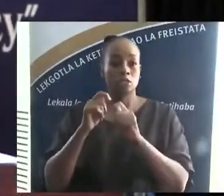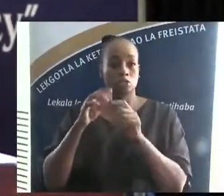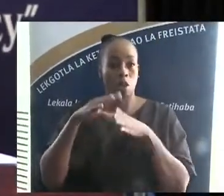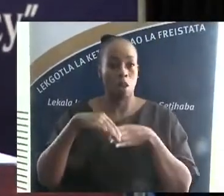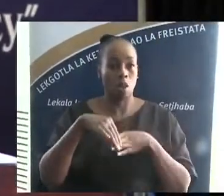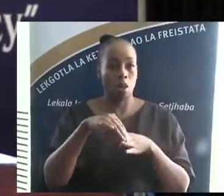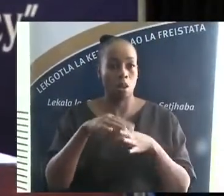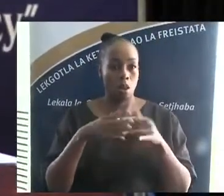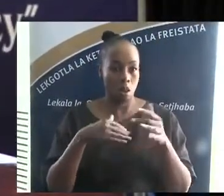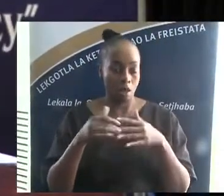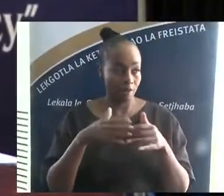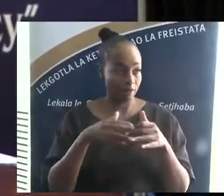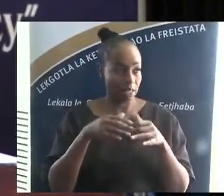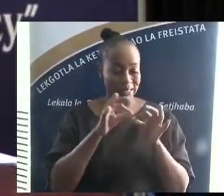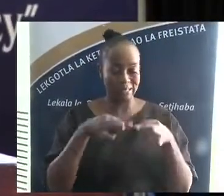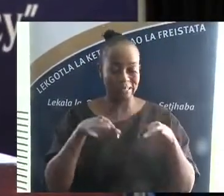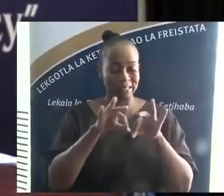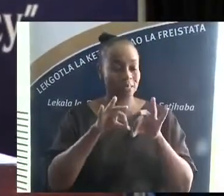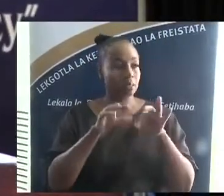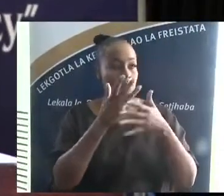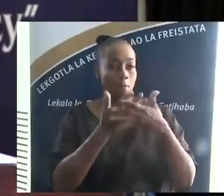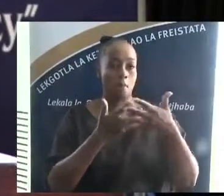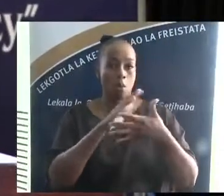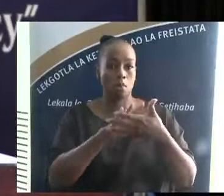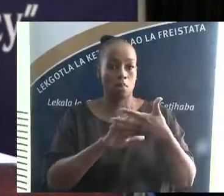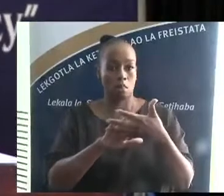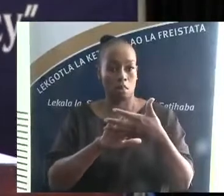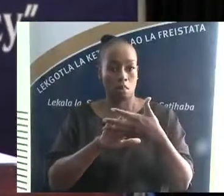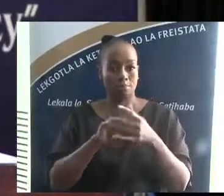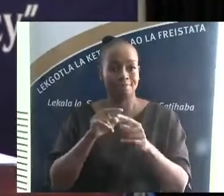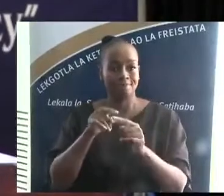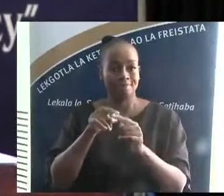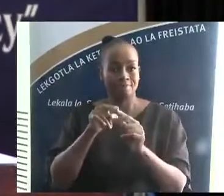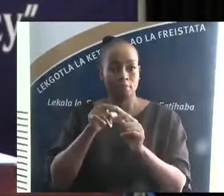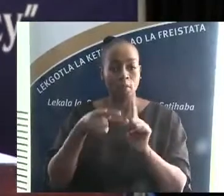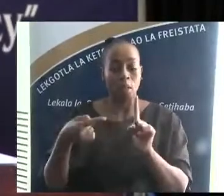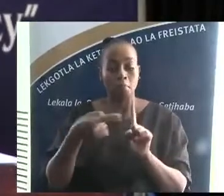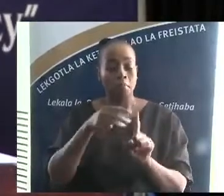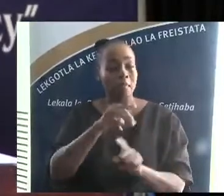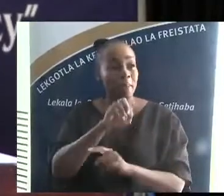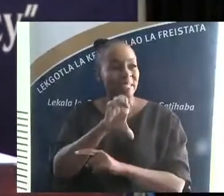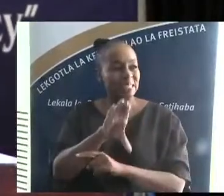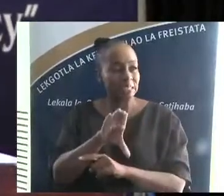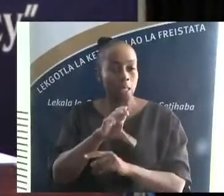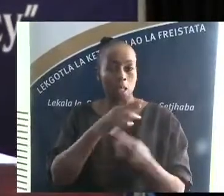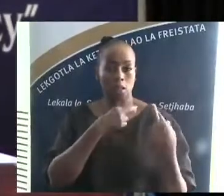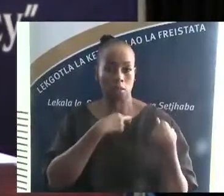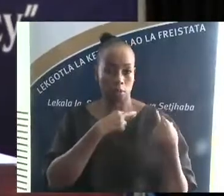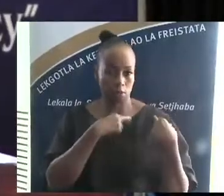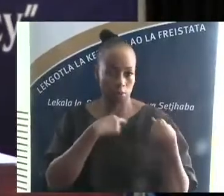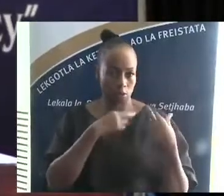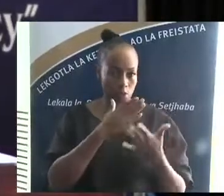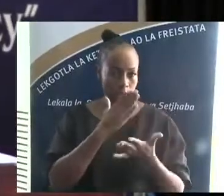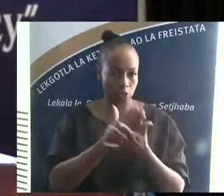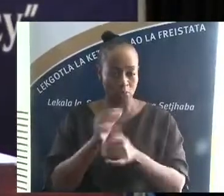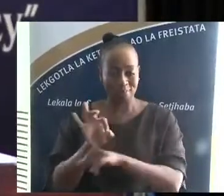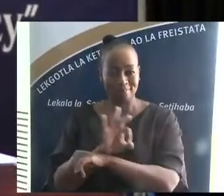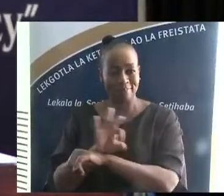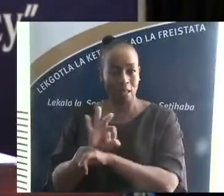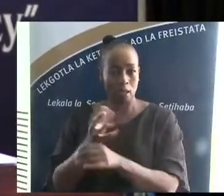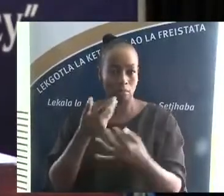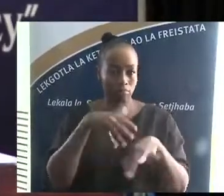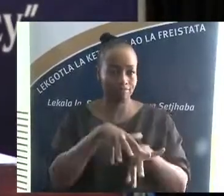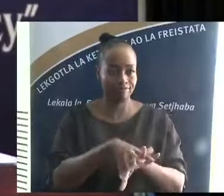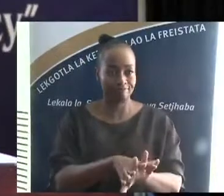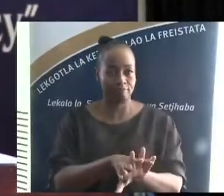district development model, Honourable Dukwana, is a tool for alignment and collaborative planning and